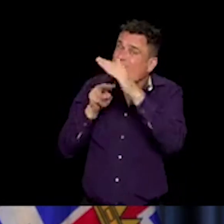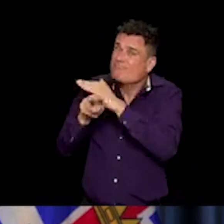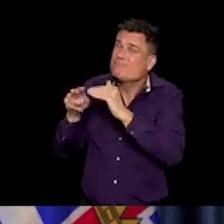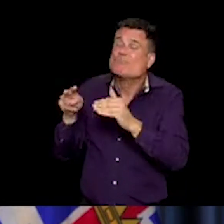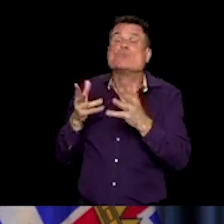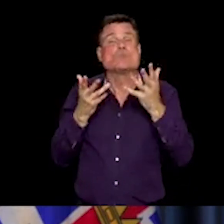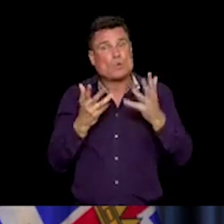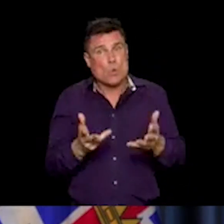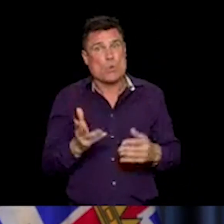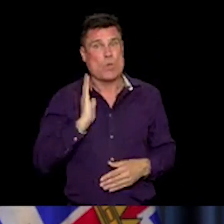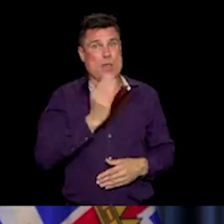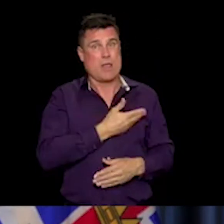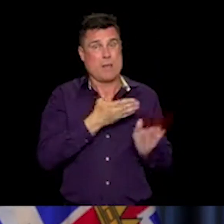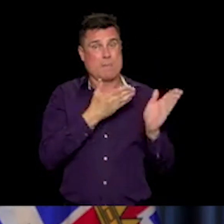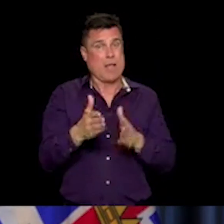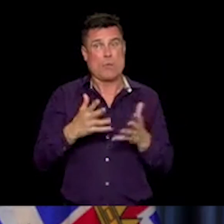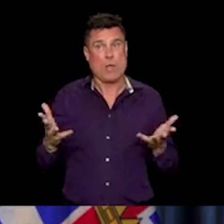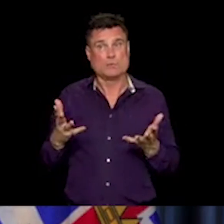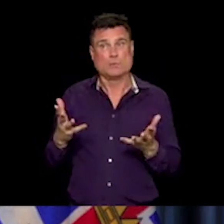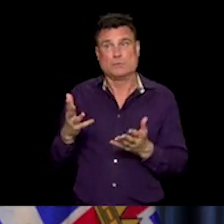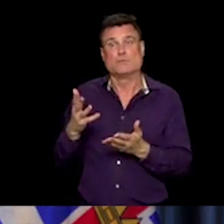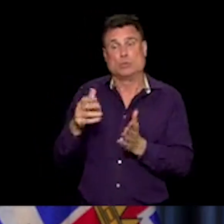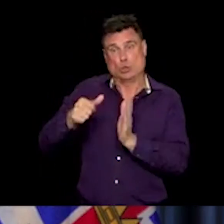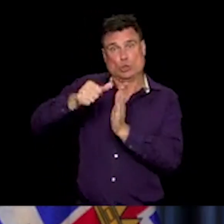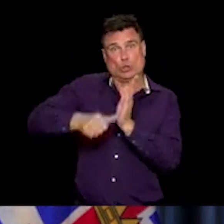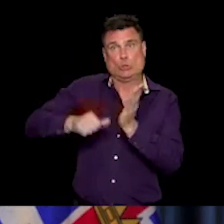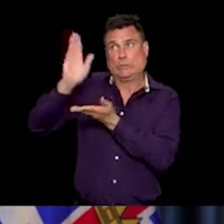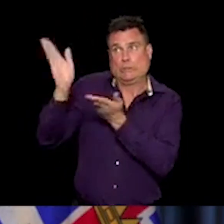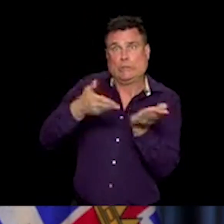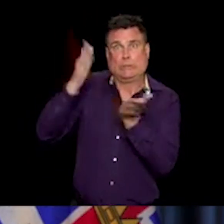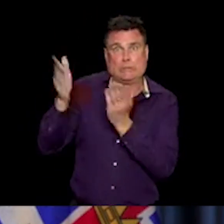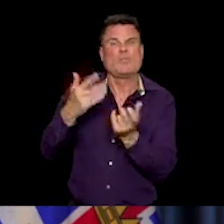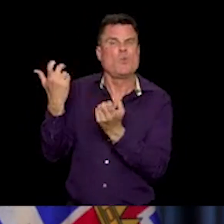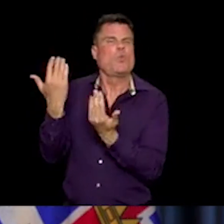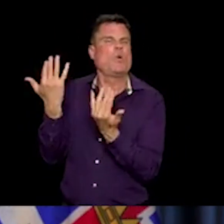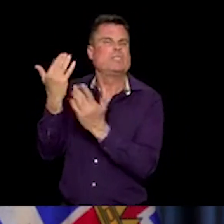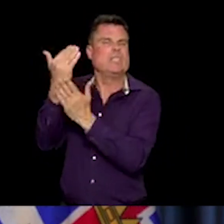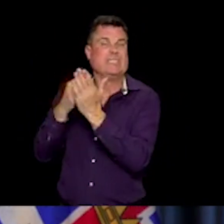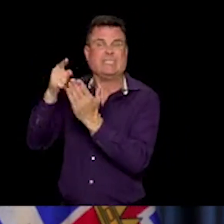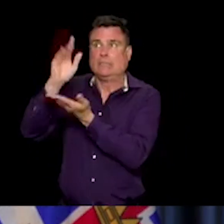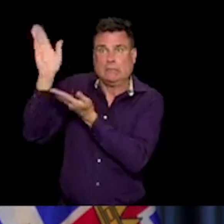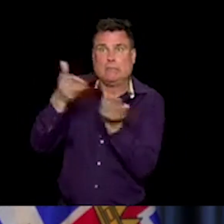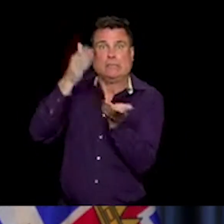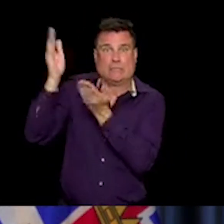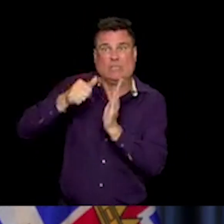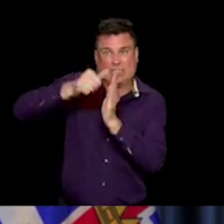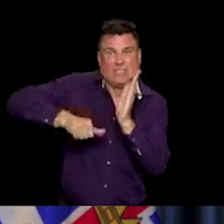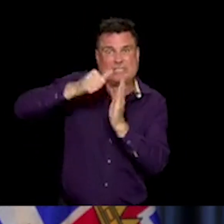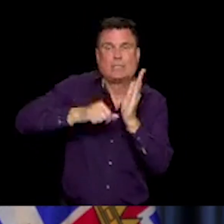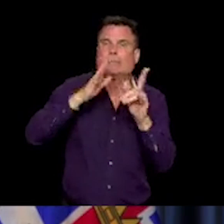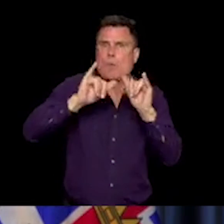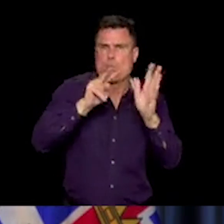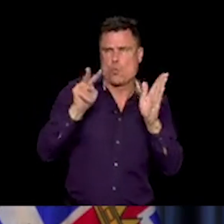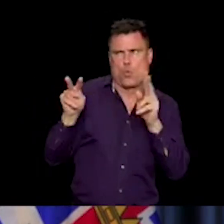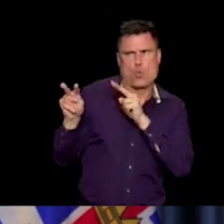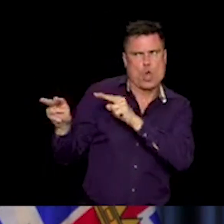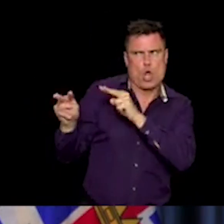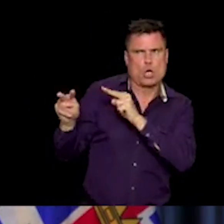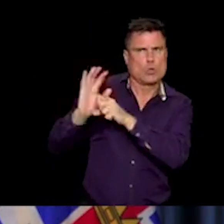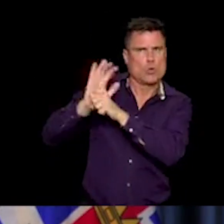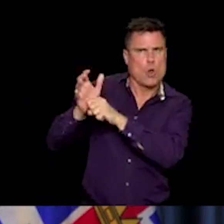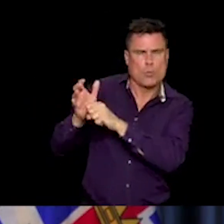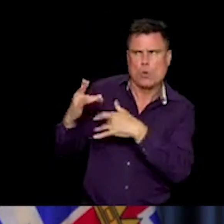officials to stop the spread. As Dr. Henry has made clear, a second wave of COVID-19 is very